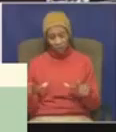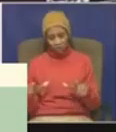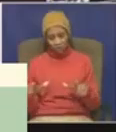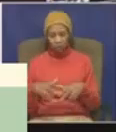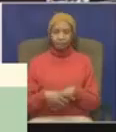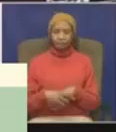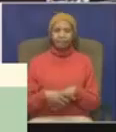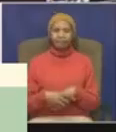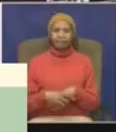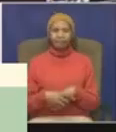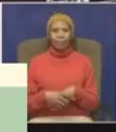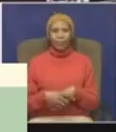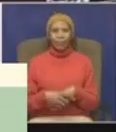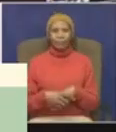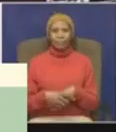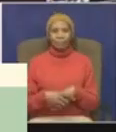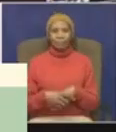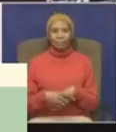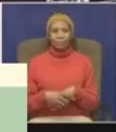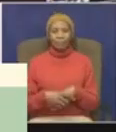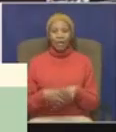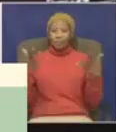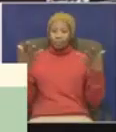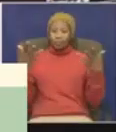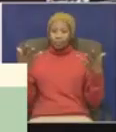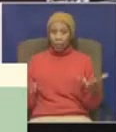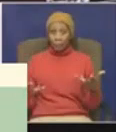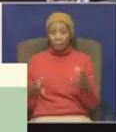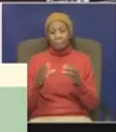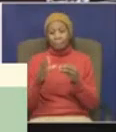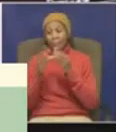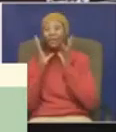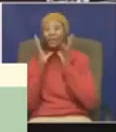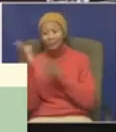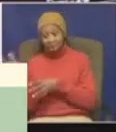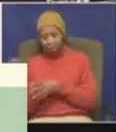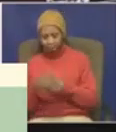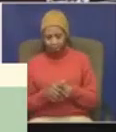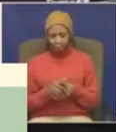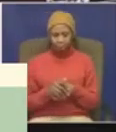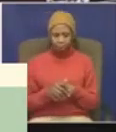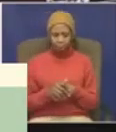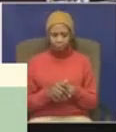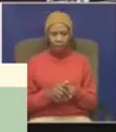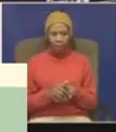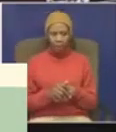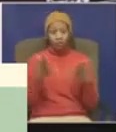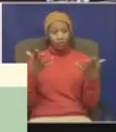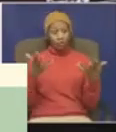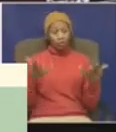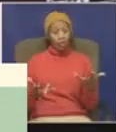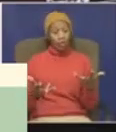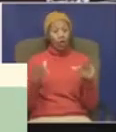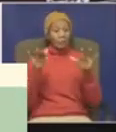and to the extent, Honorable Malema, that it created this impression that I